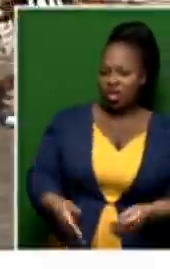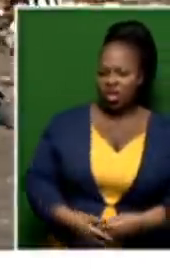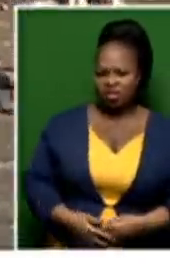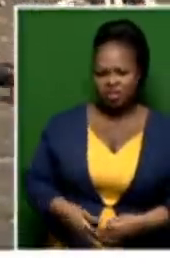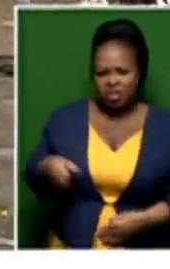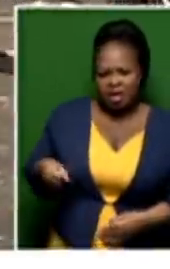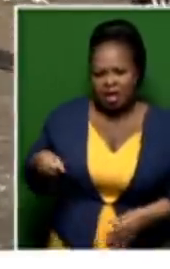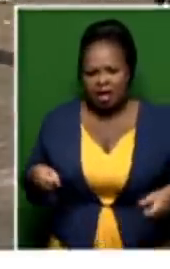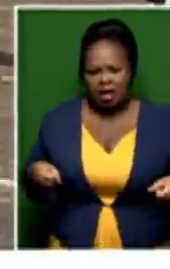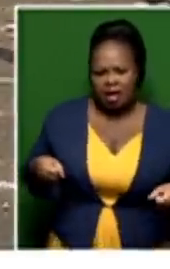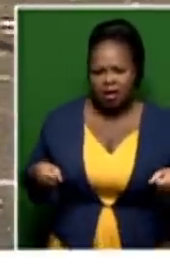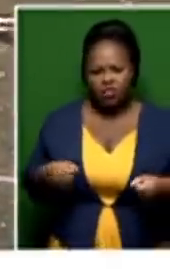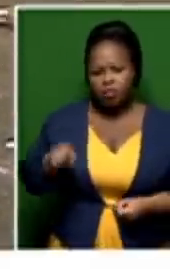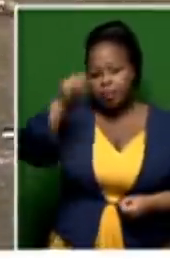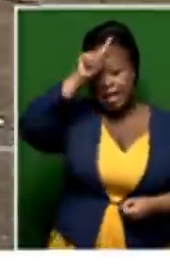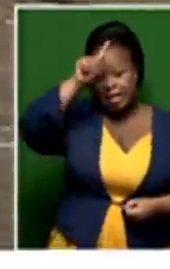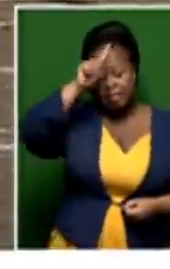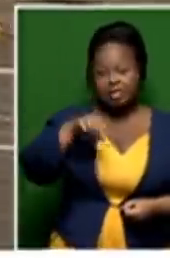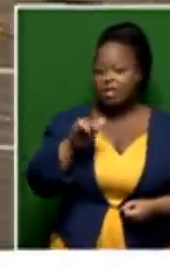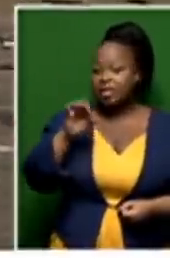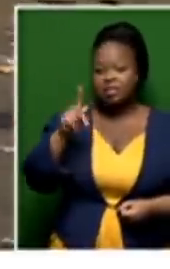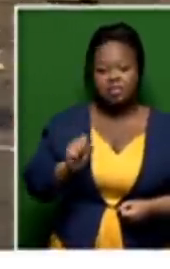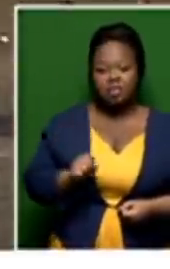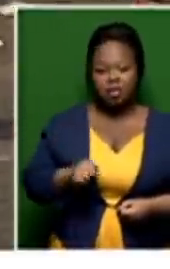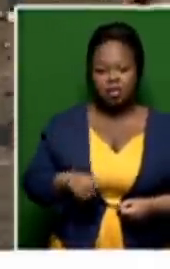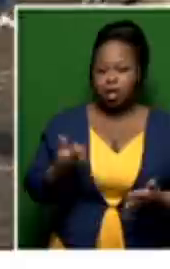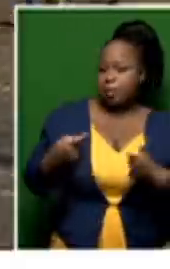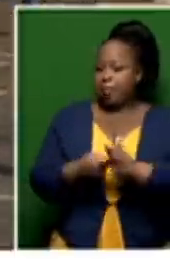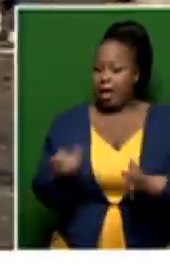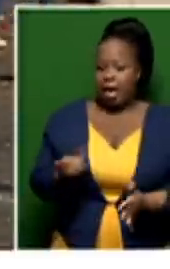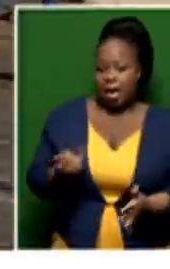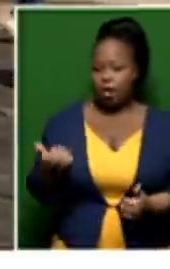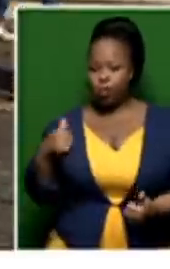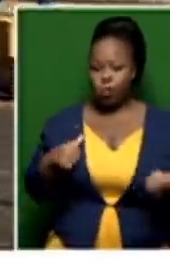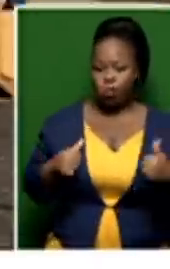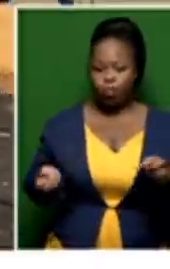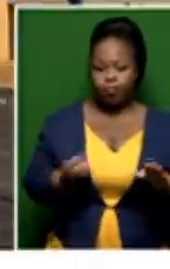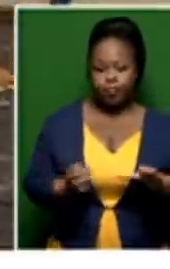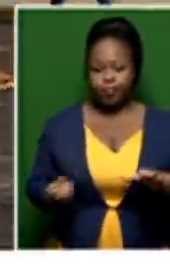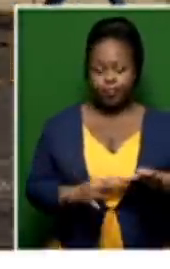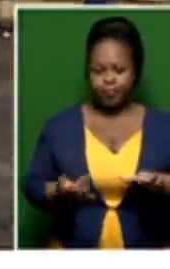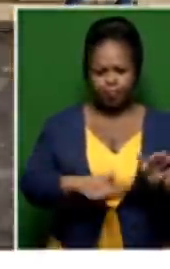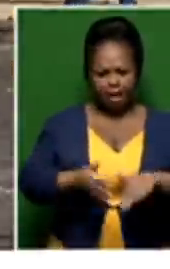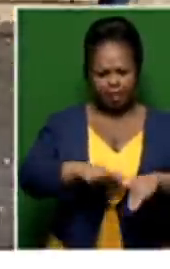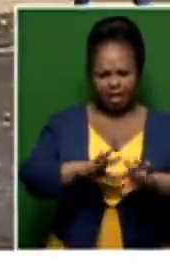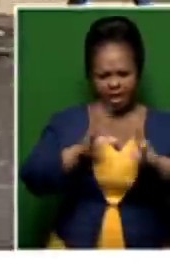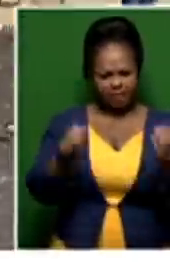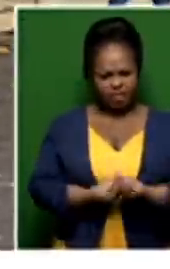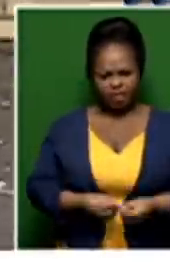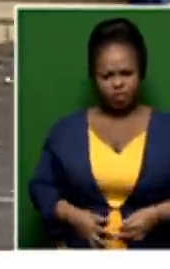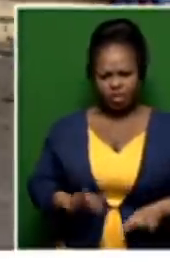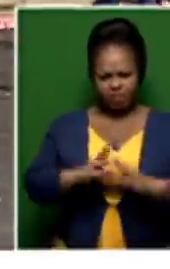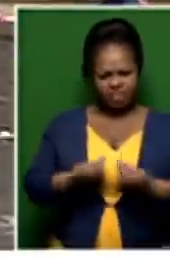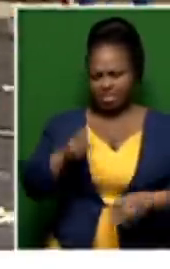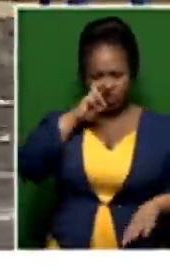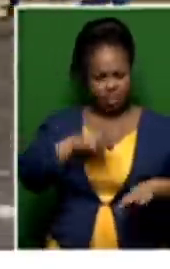That plastic coming out of Clicks, almost as if it's been purchased, been packaged quite well. So whatever it is that